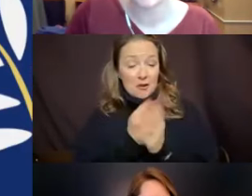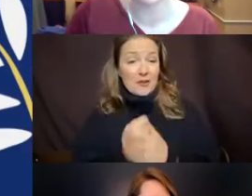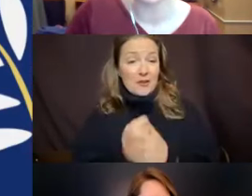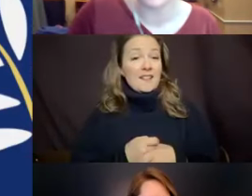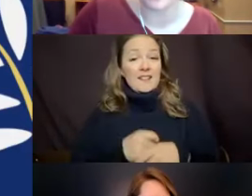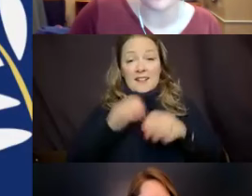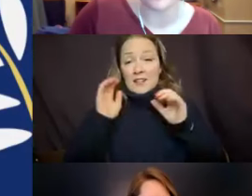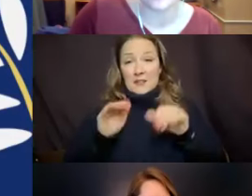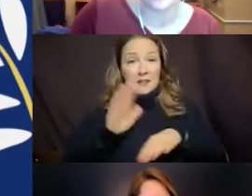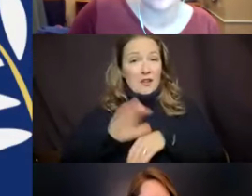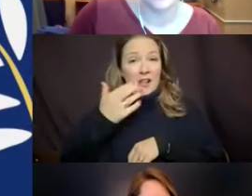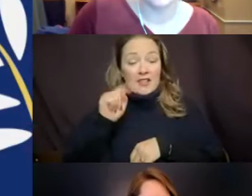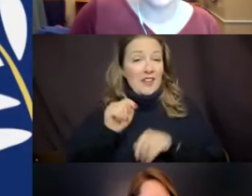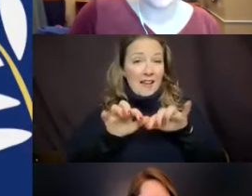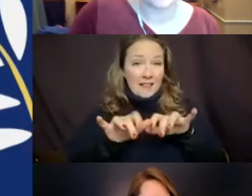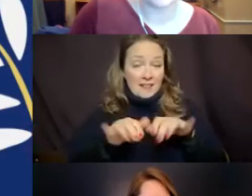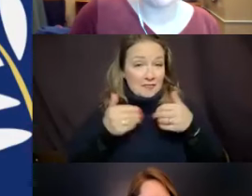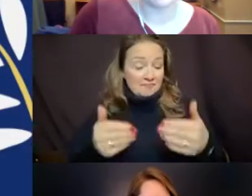the chat, please feel free to.